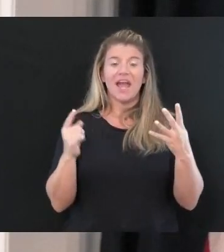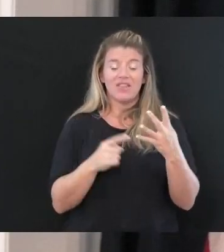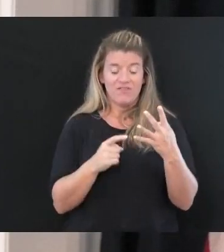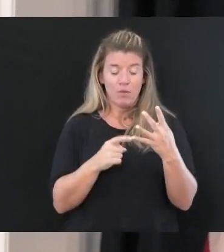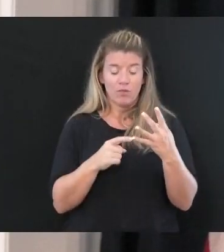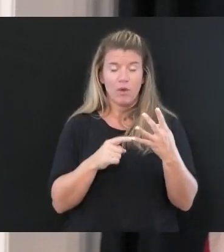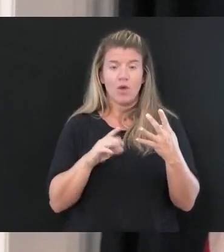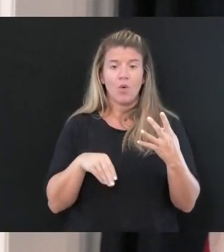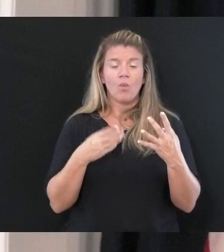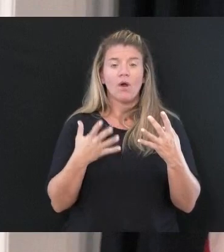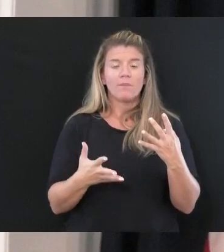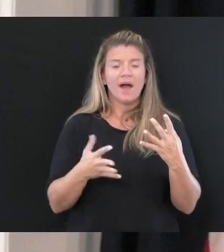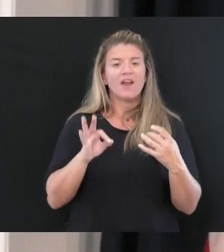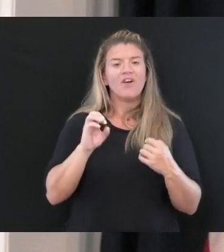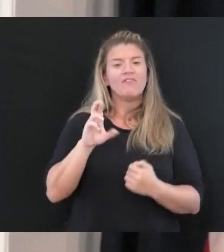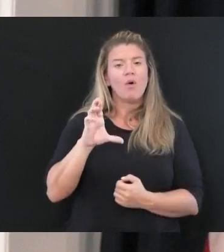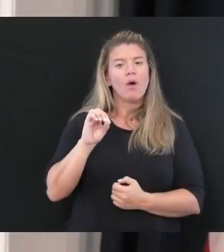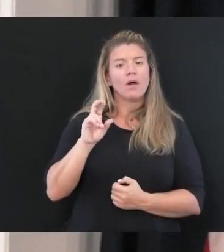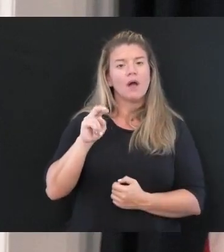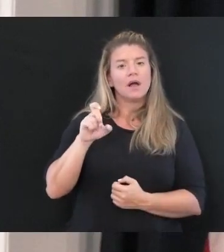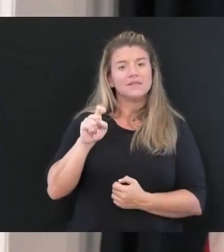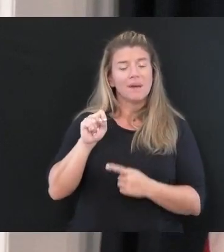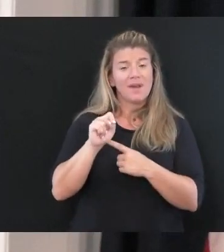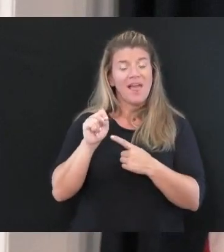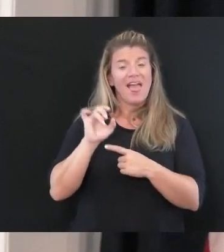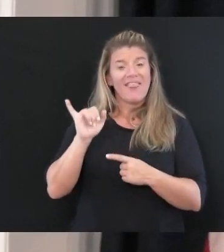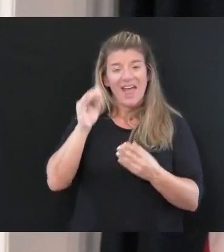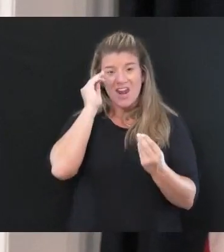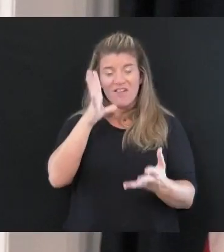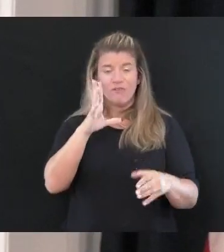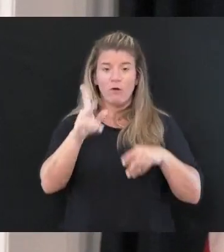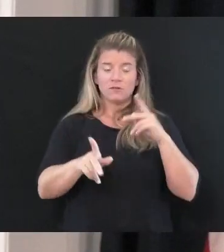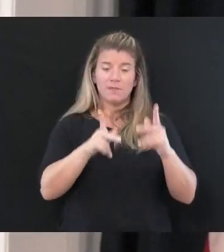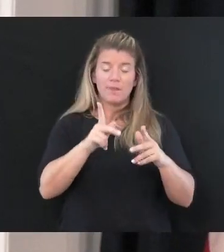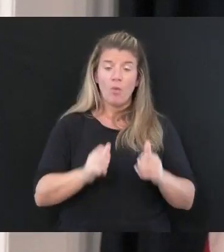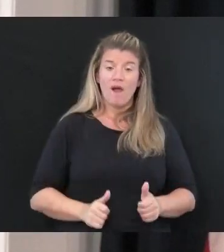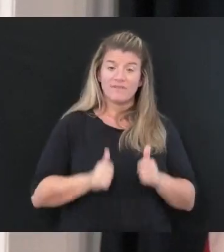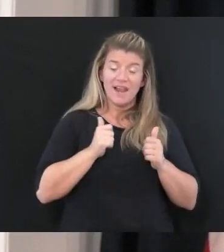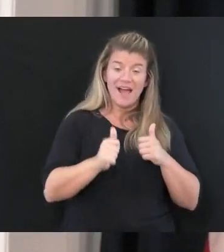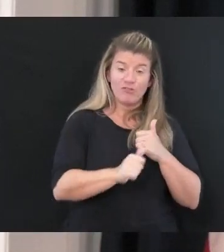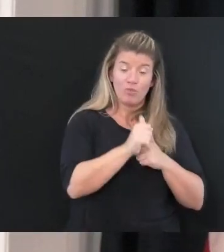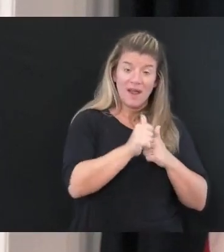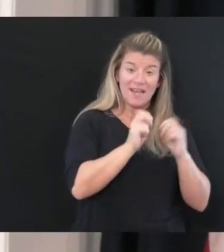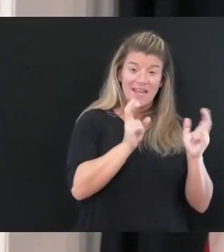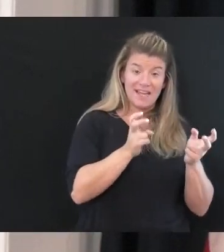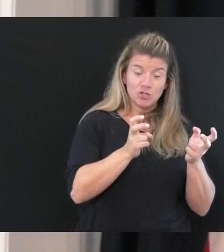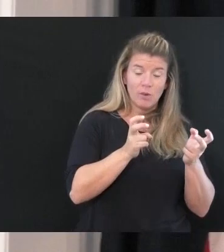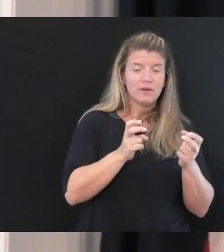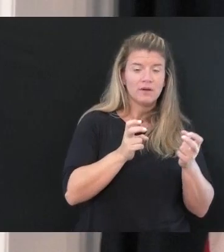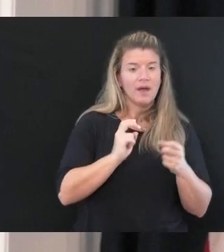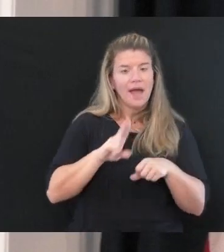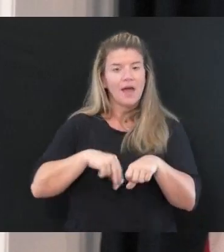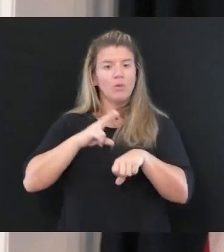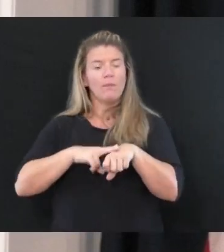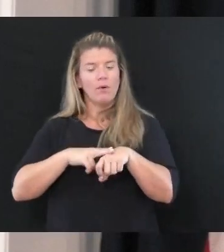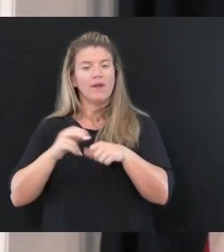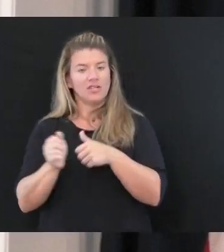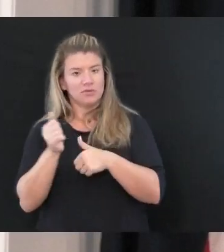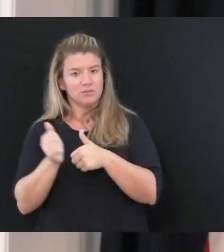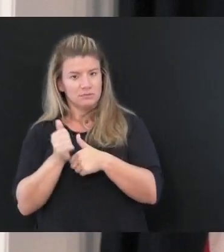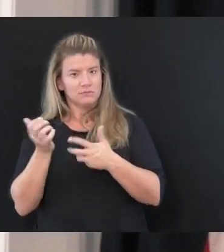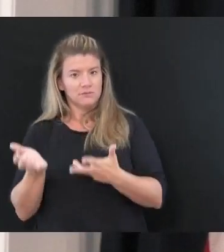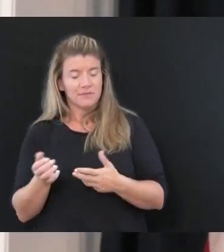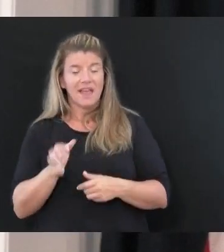providing informed consent, which informs people of life-threatening complications and usual complications. And I think it's